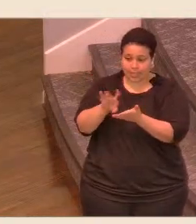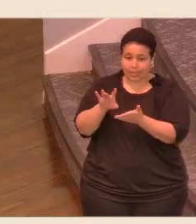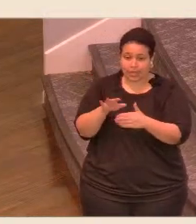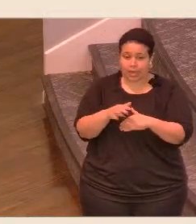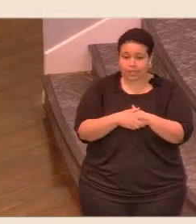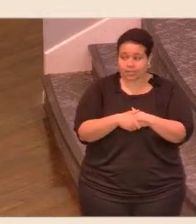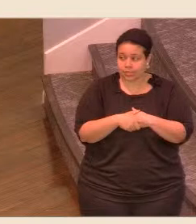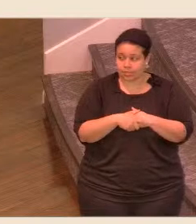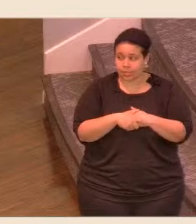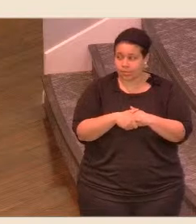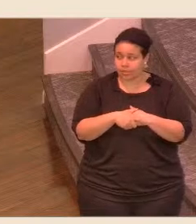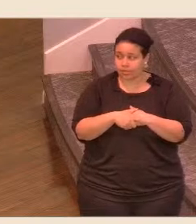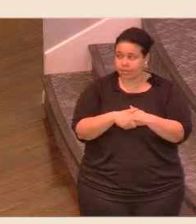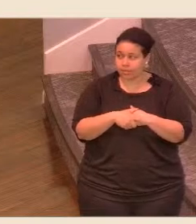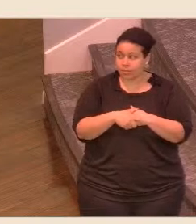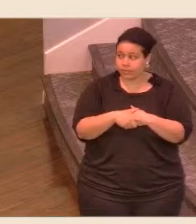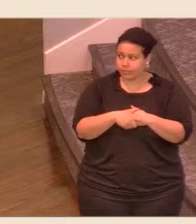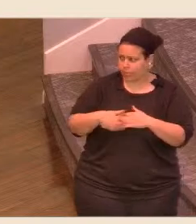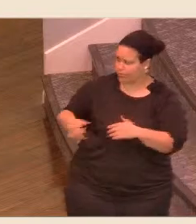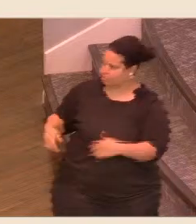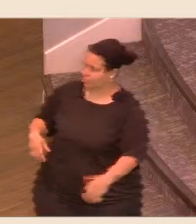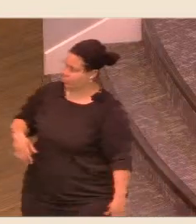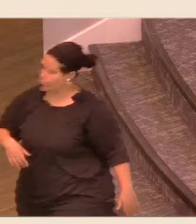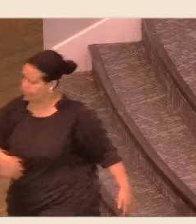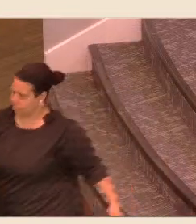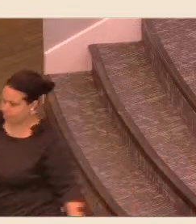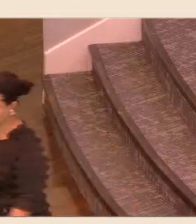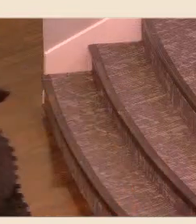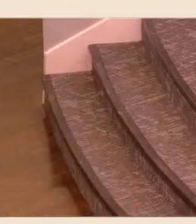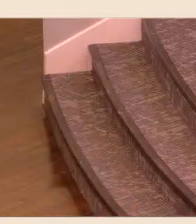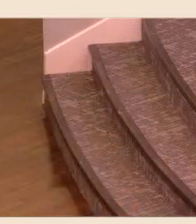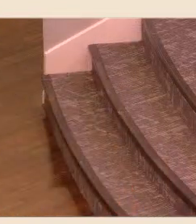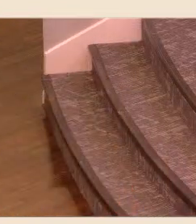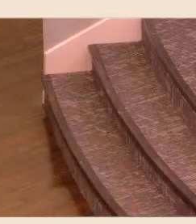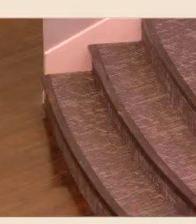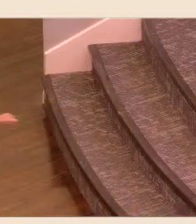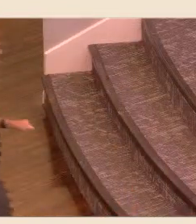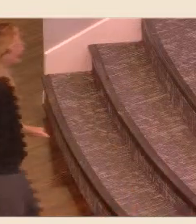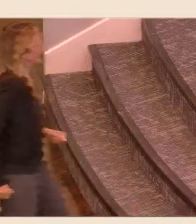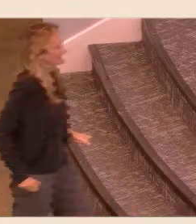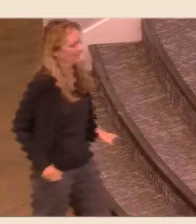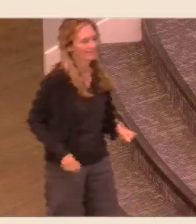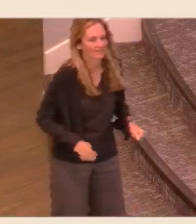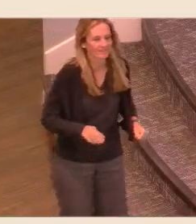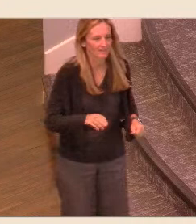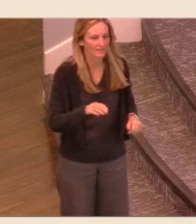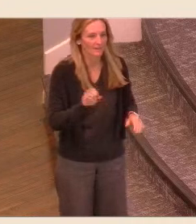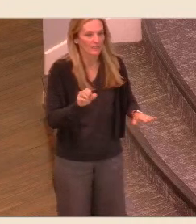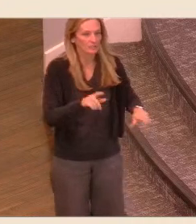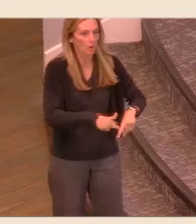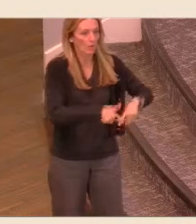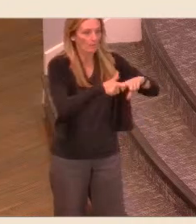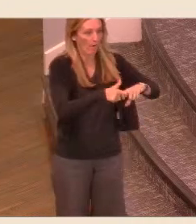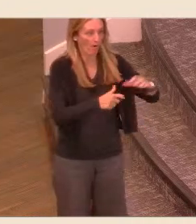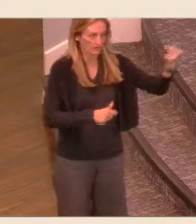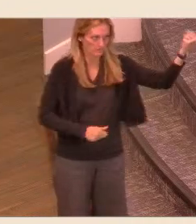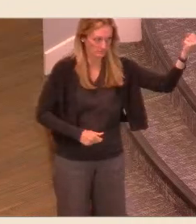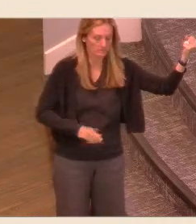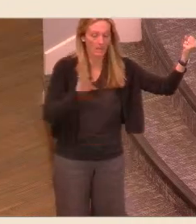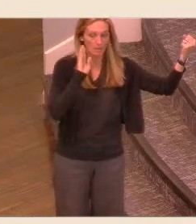finishes, it'll be perfect, queued up for Dr. Blankenship. So we'll pause you, but we are coming back to answer that.